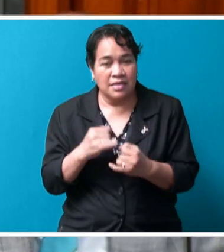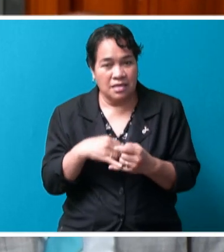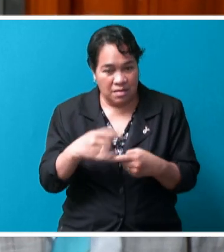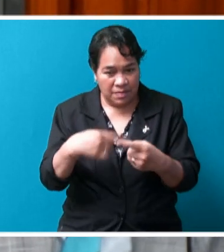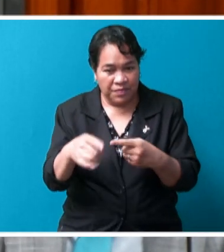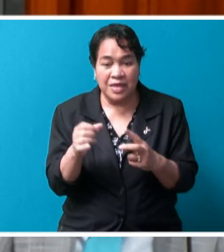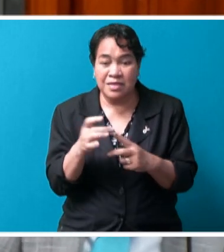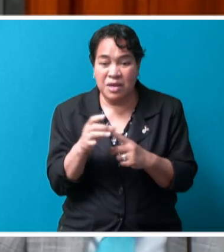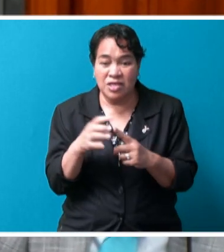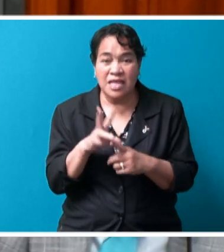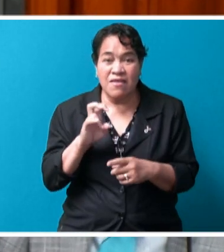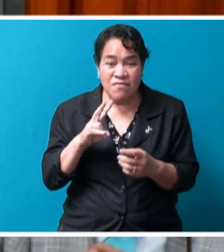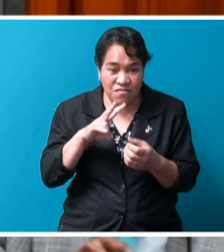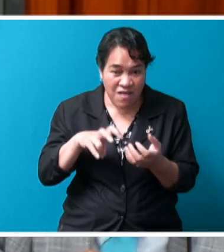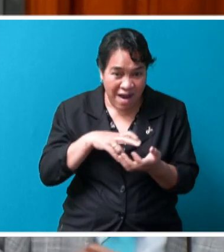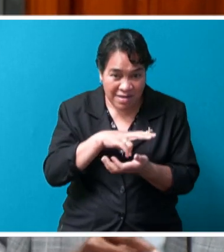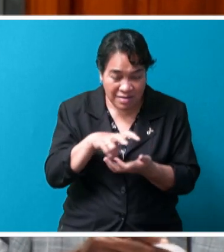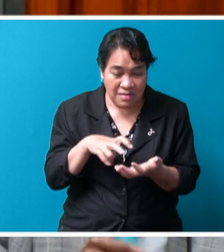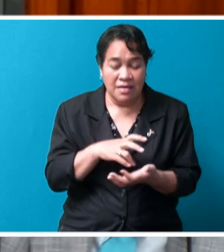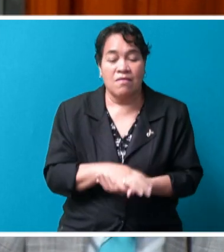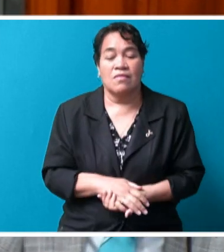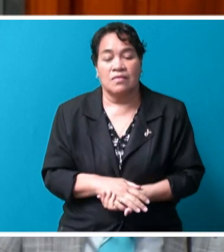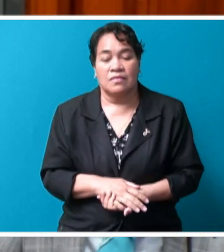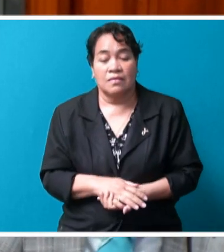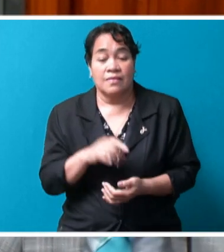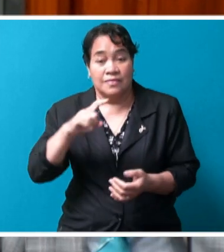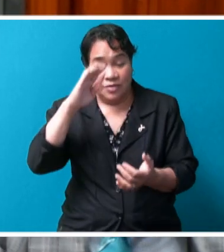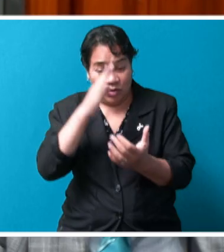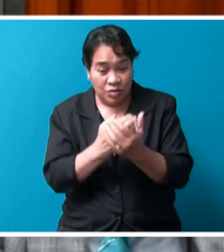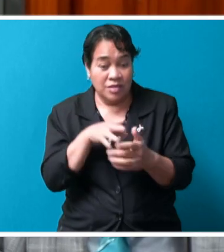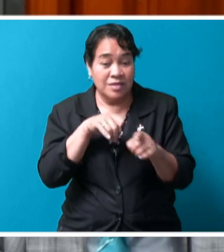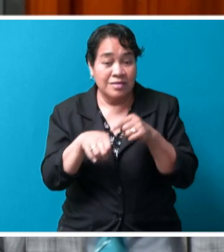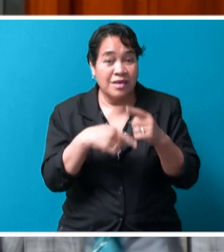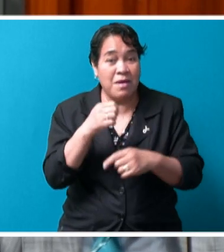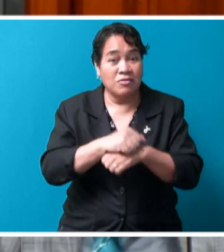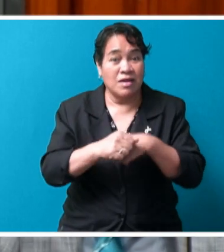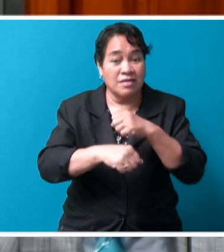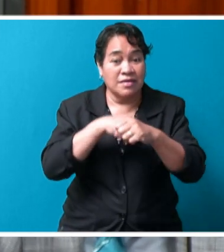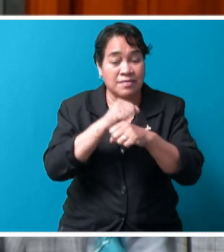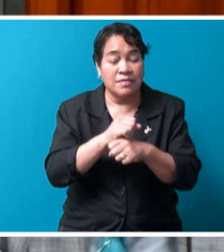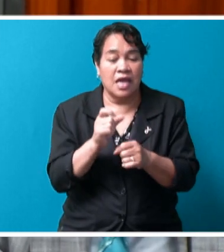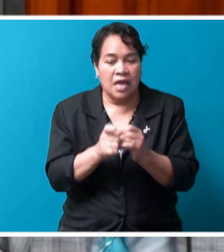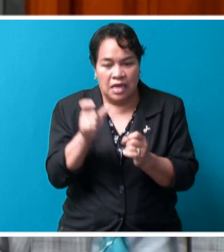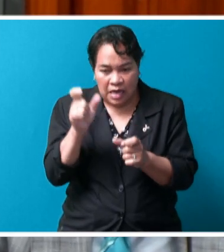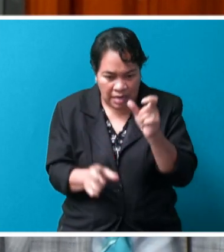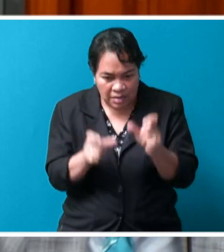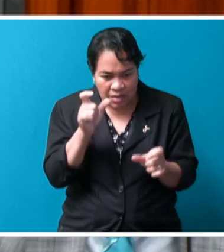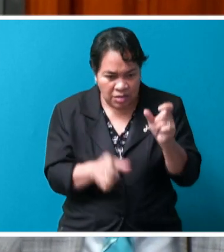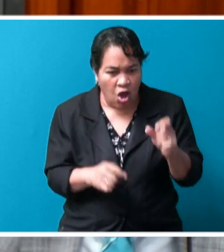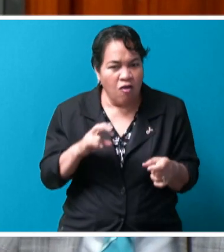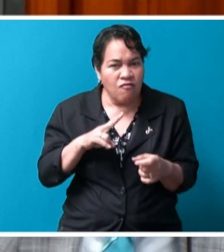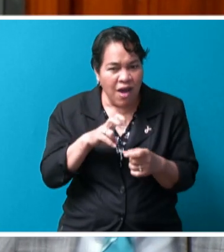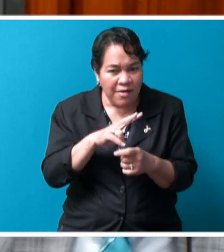viruses. And through this topic, Mr. Speaker, students learn about the structure and characteristics of viruses and gain a deep